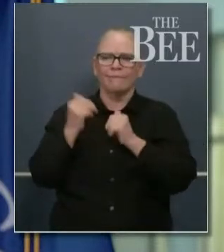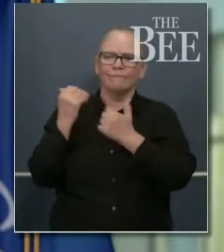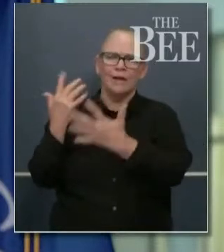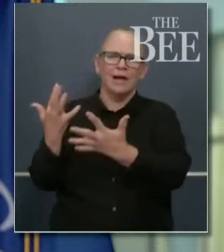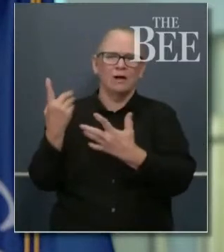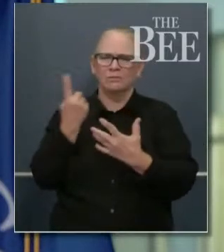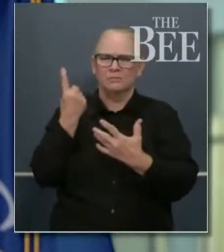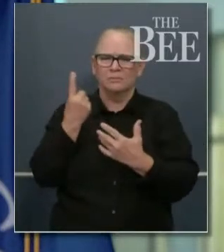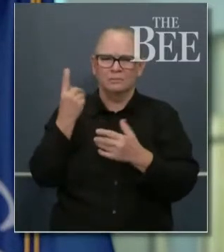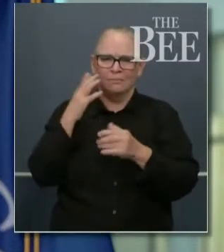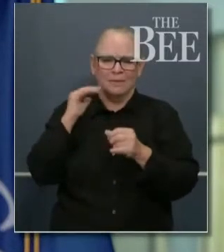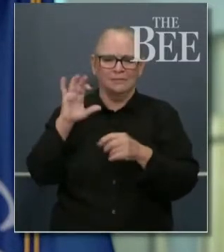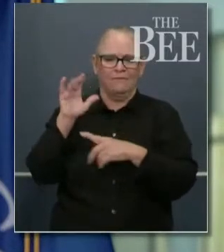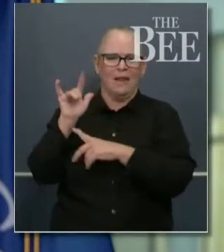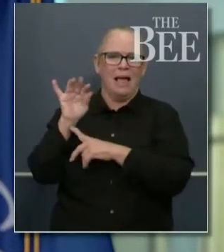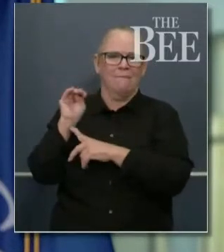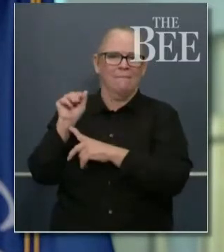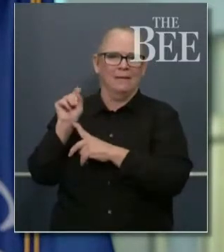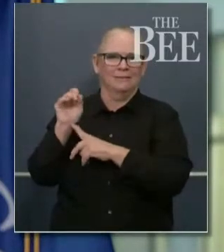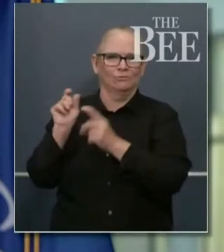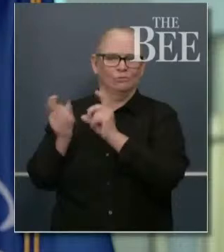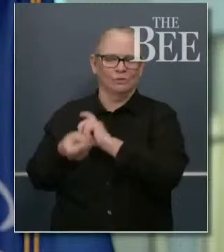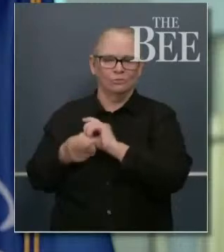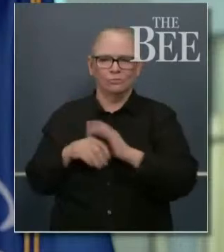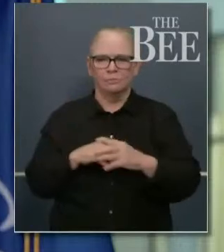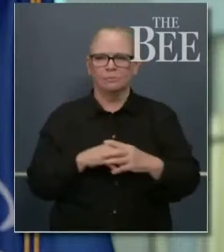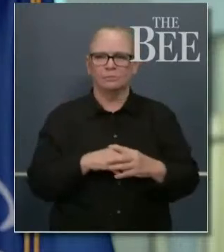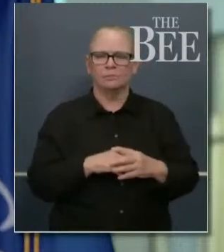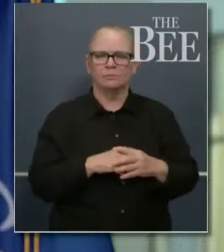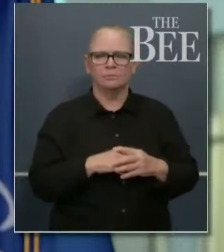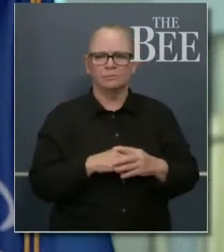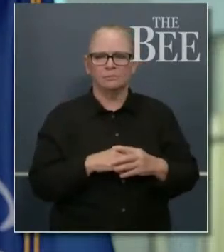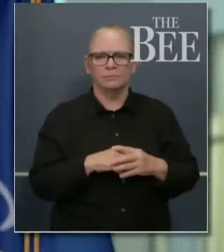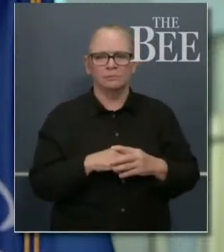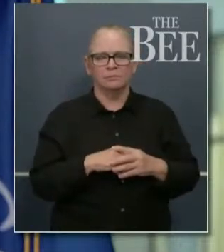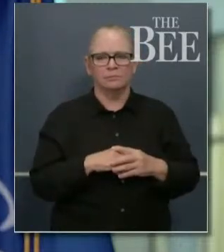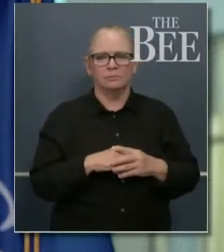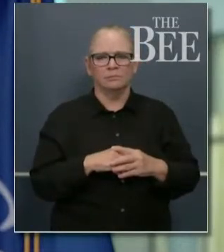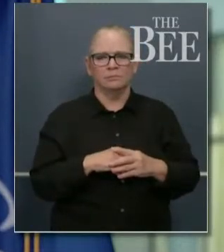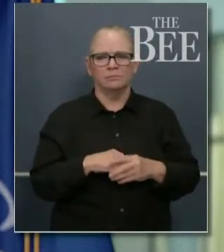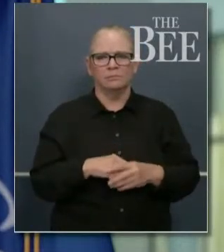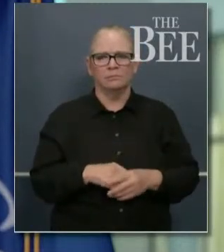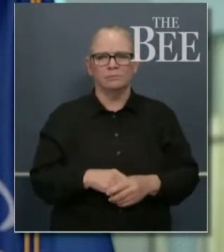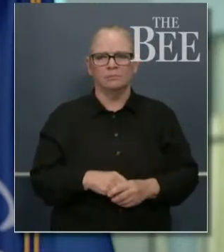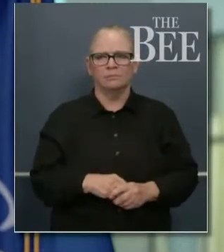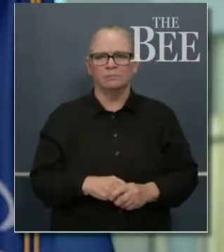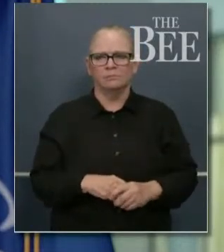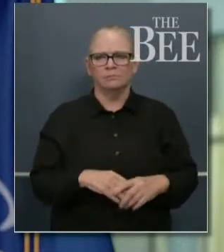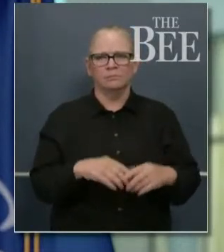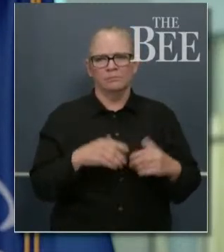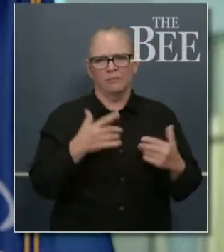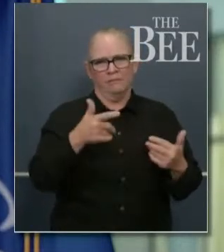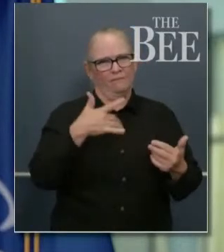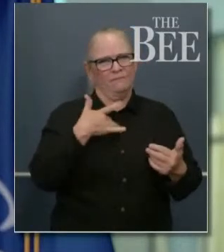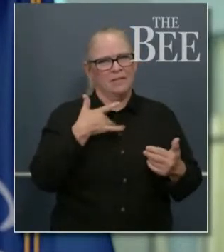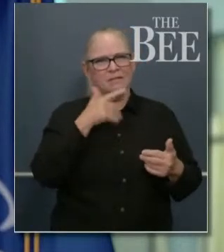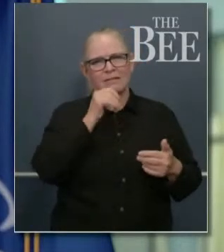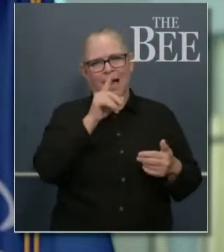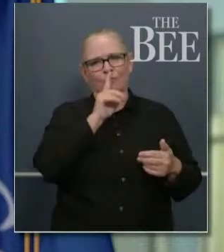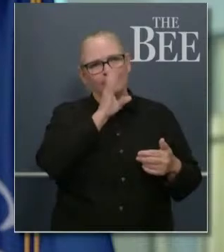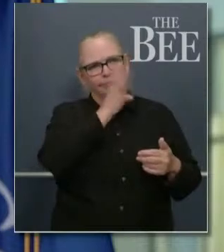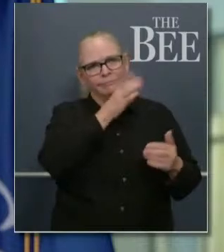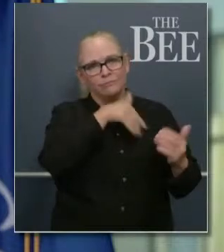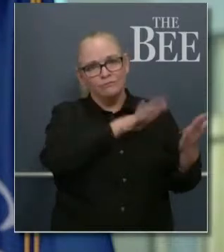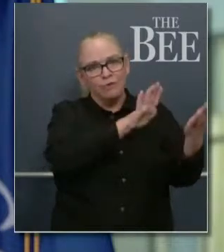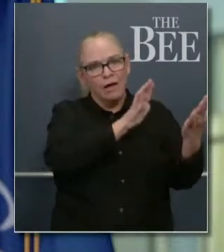This kind of fits a pattern in which you not directly confronted him on these issues when you had the chance face to face. I'm wondering if